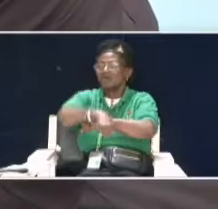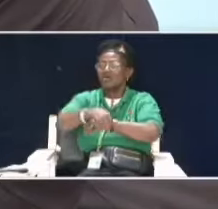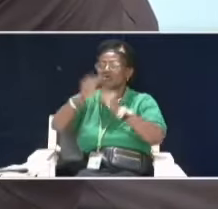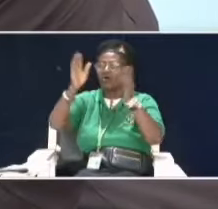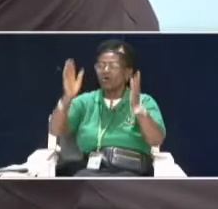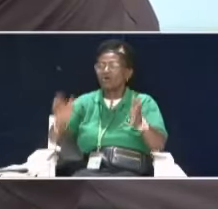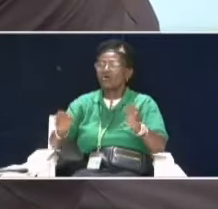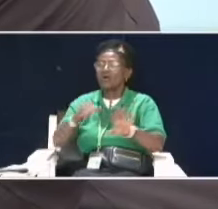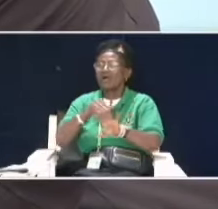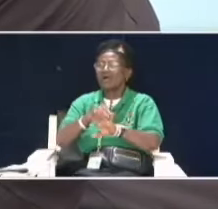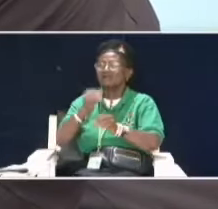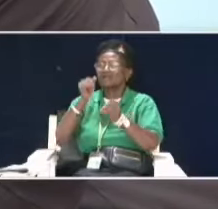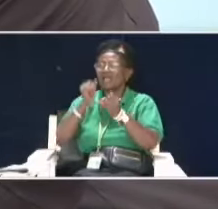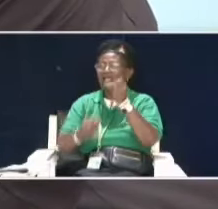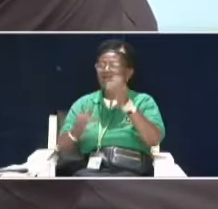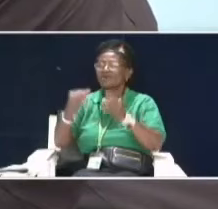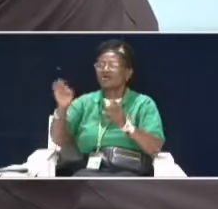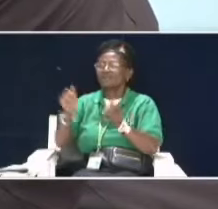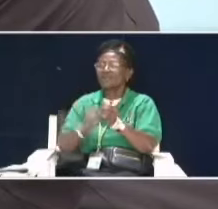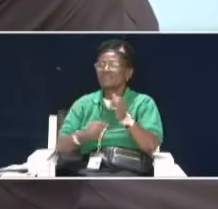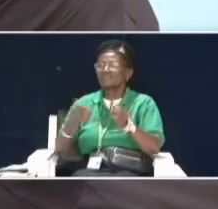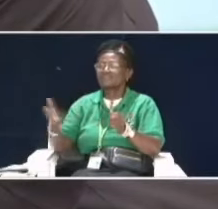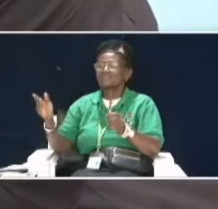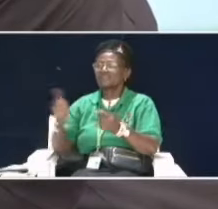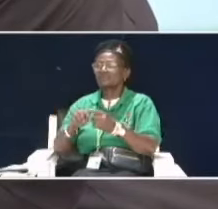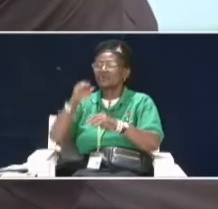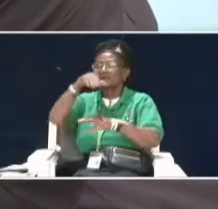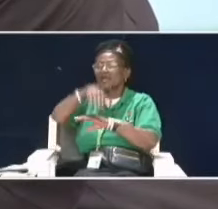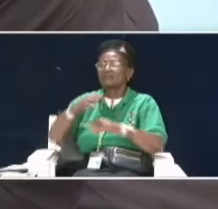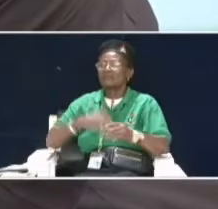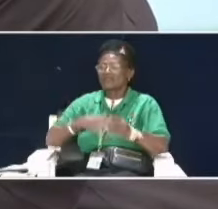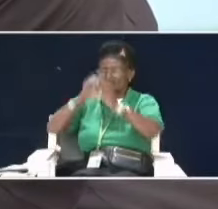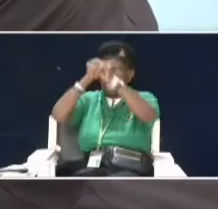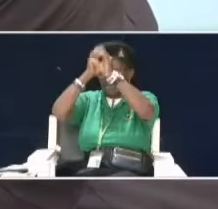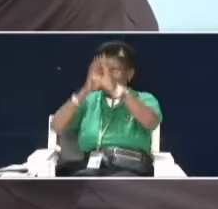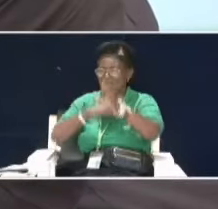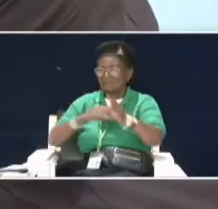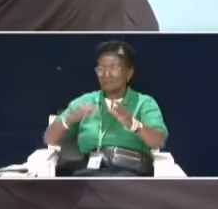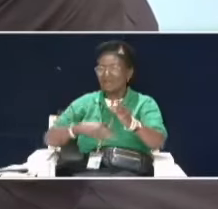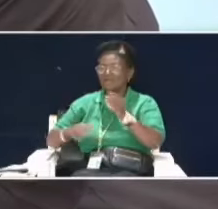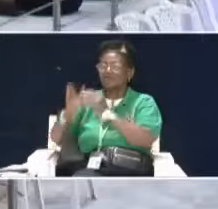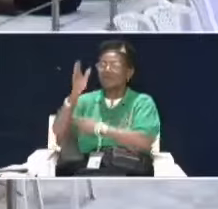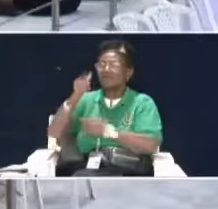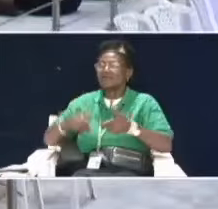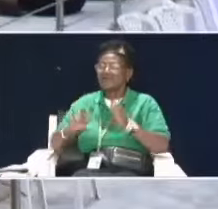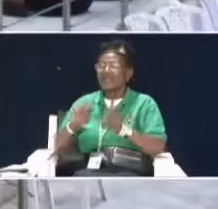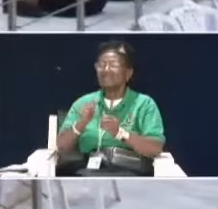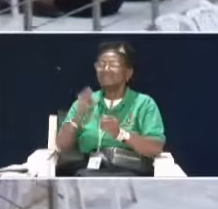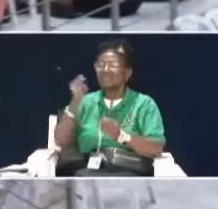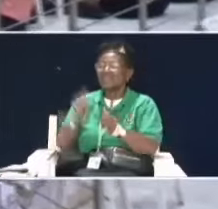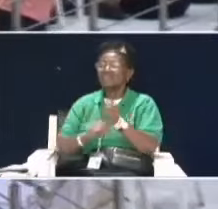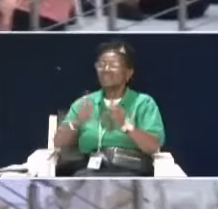At the end of everything tonight, my Father, my God, let every one of us sing a new song.